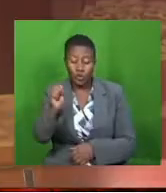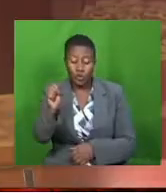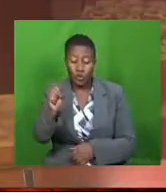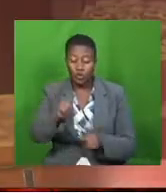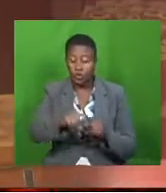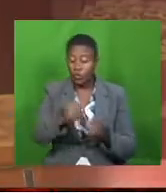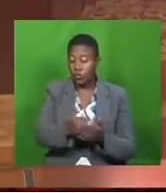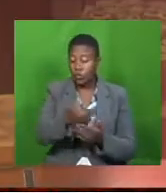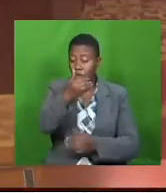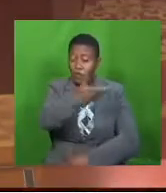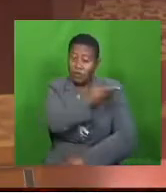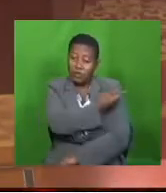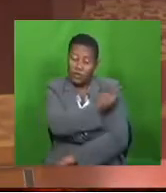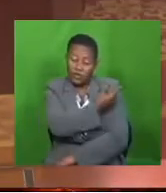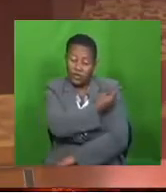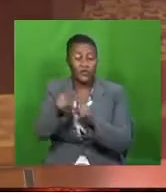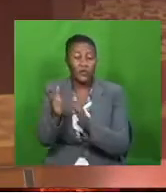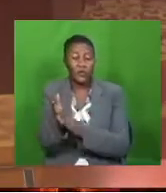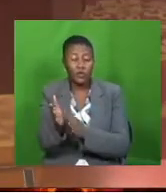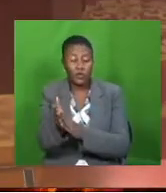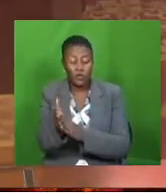Sicano, Jumom de Dia.